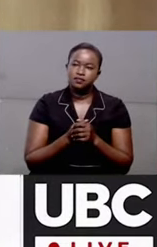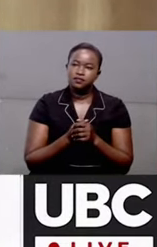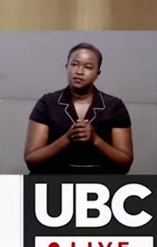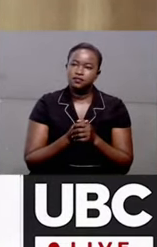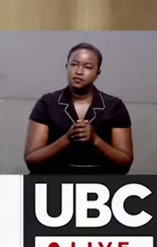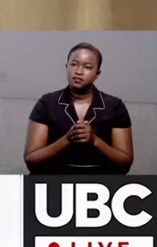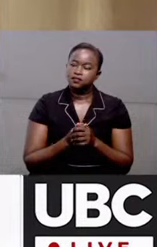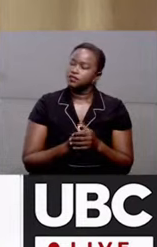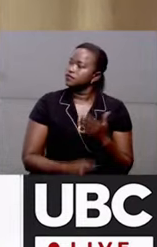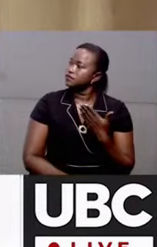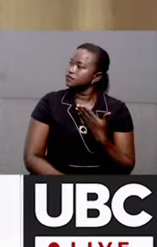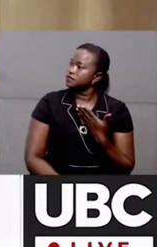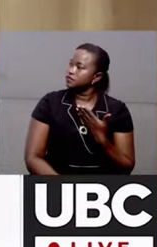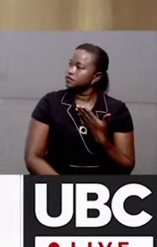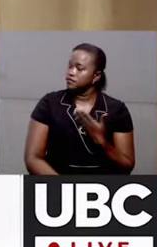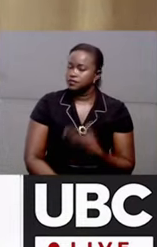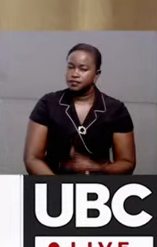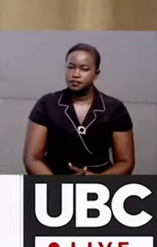yes.